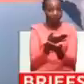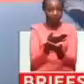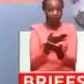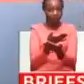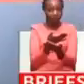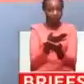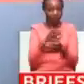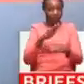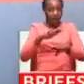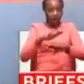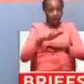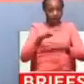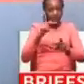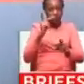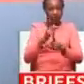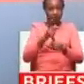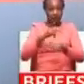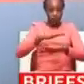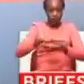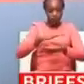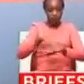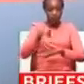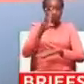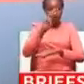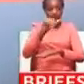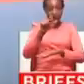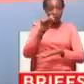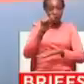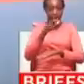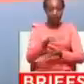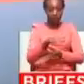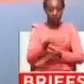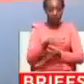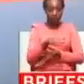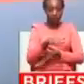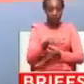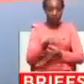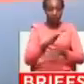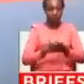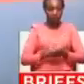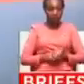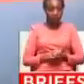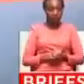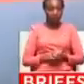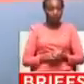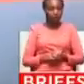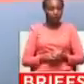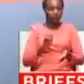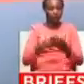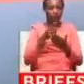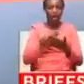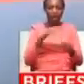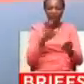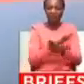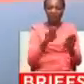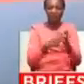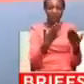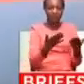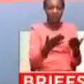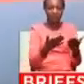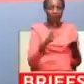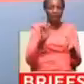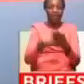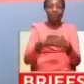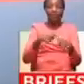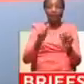mat, okay, and there's bottles and there's cans and there's all kinds of things. So he tells me to take